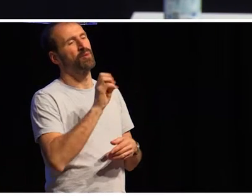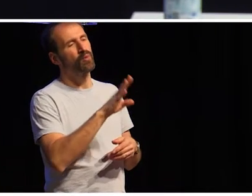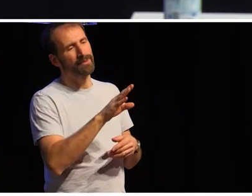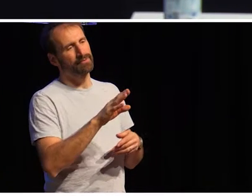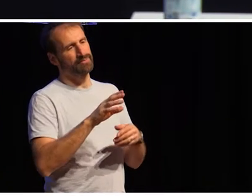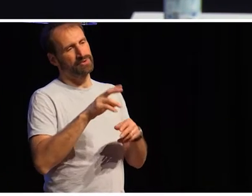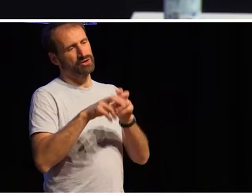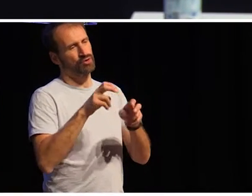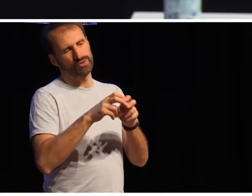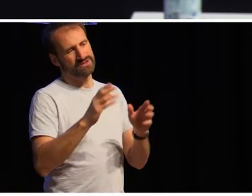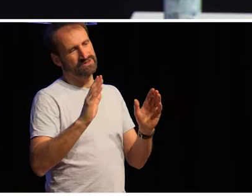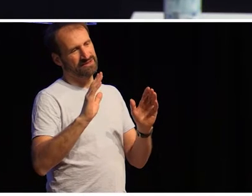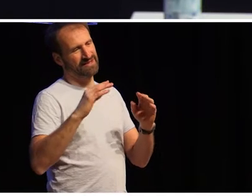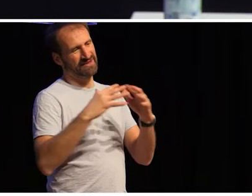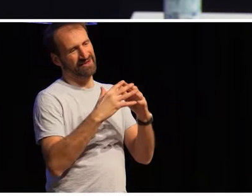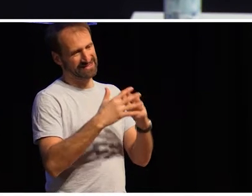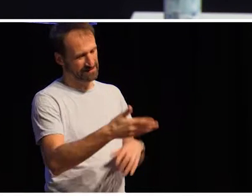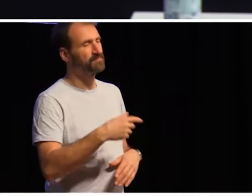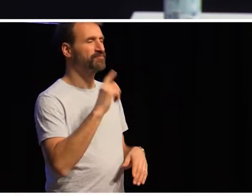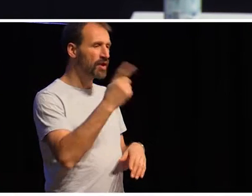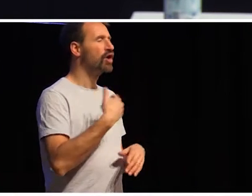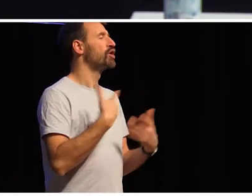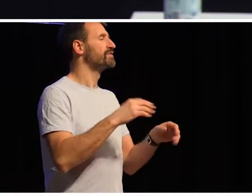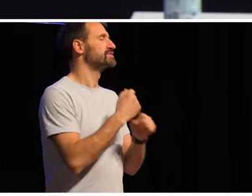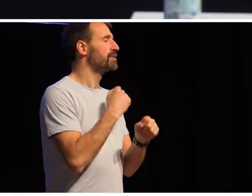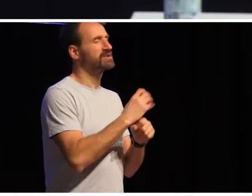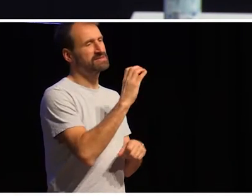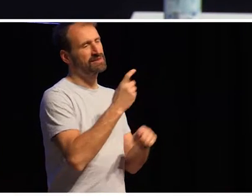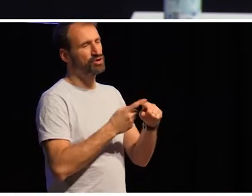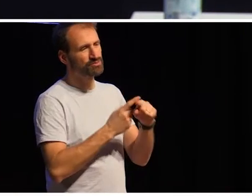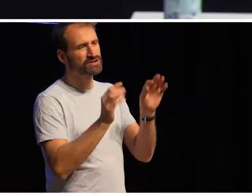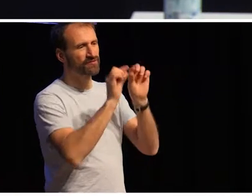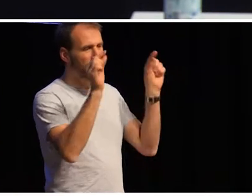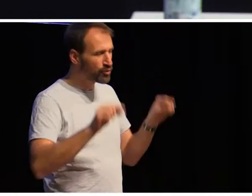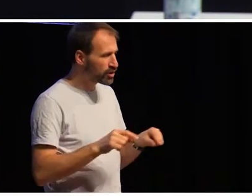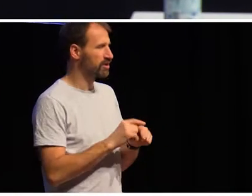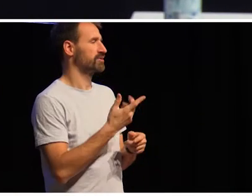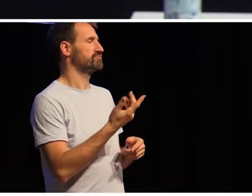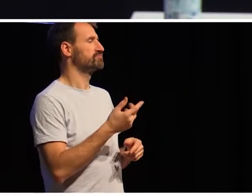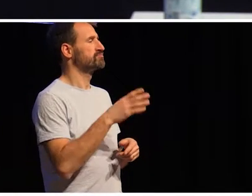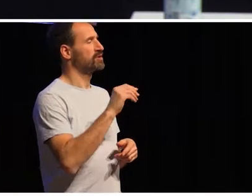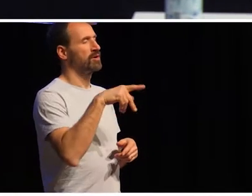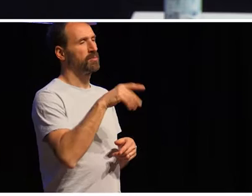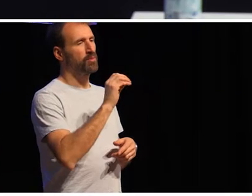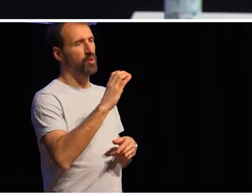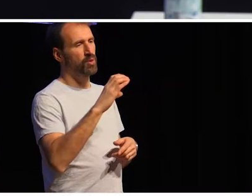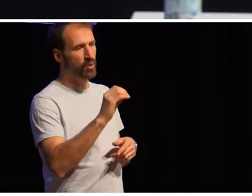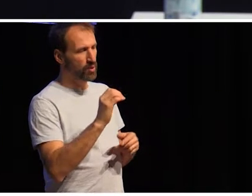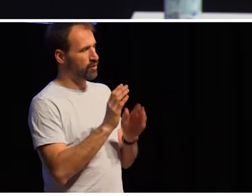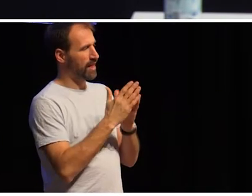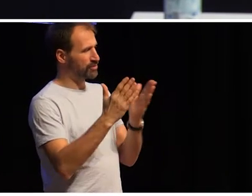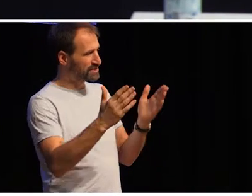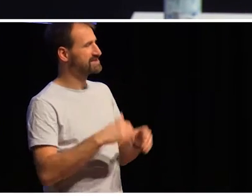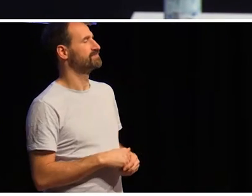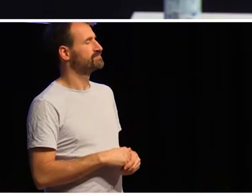I have also worked on some C++ frameworks, the BOCO libraries, which happen to include a web server that I